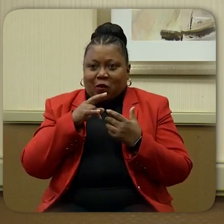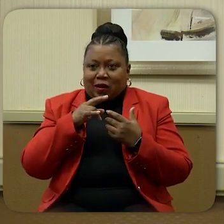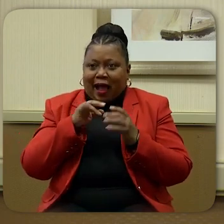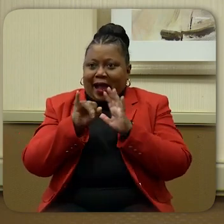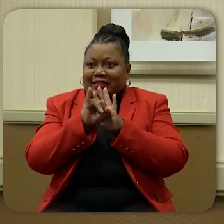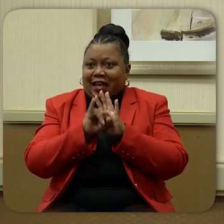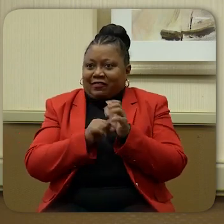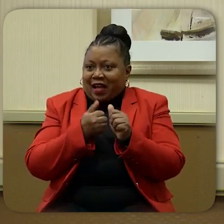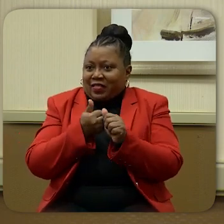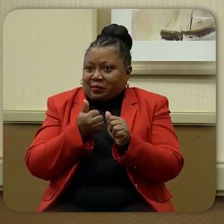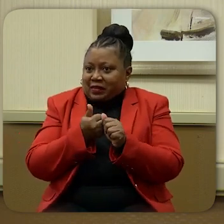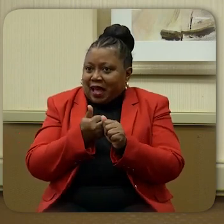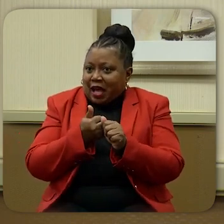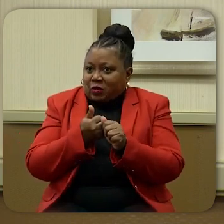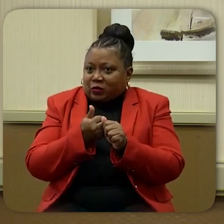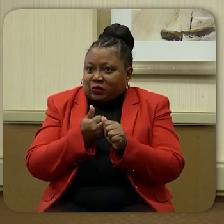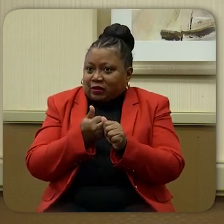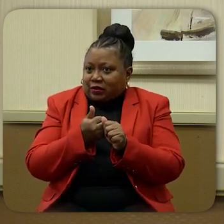identifying themselves